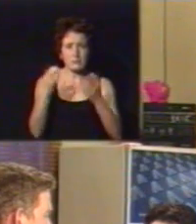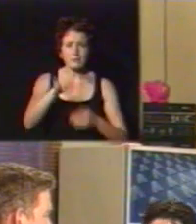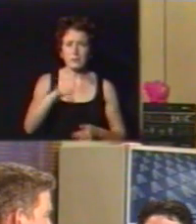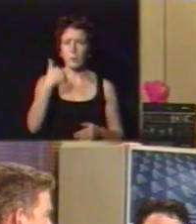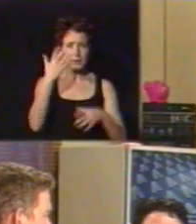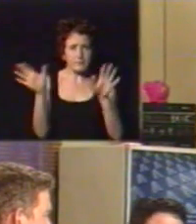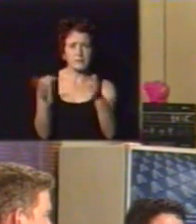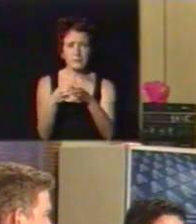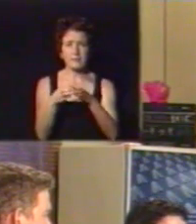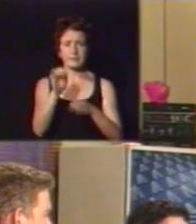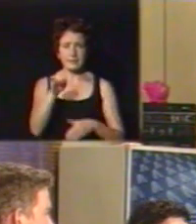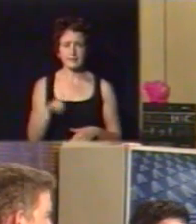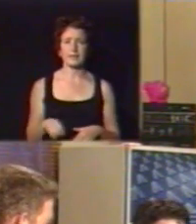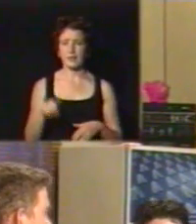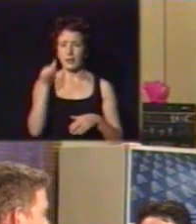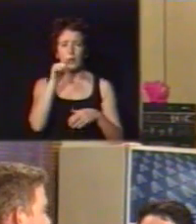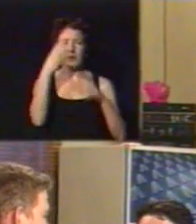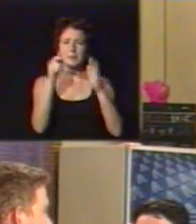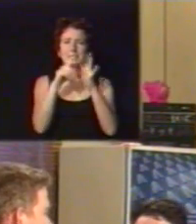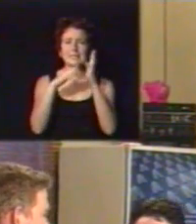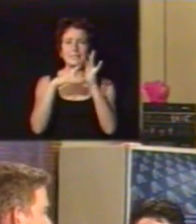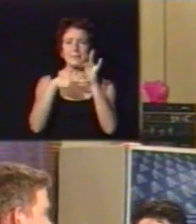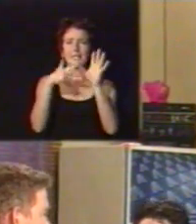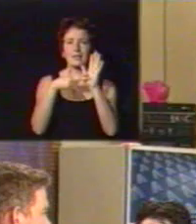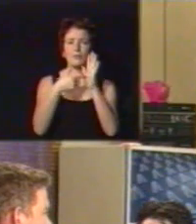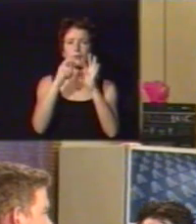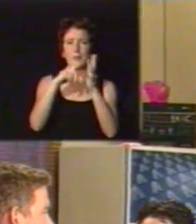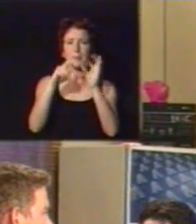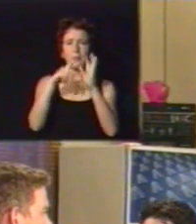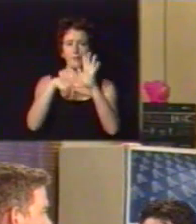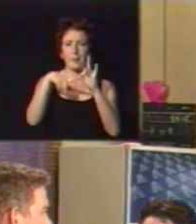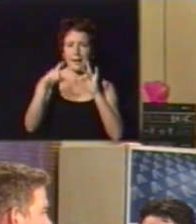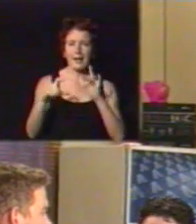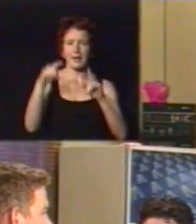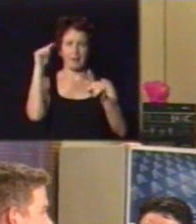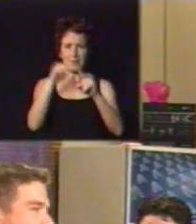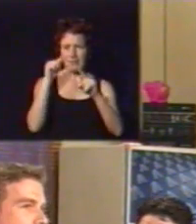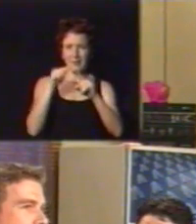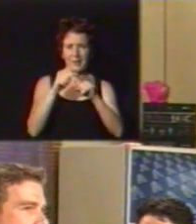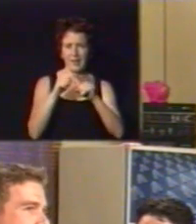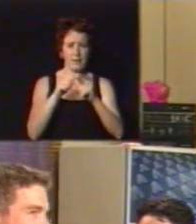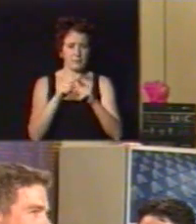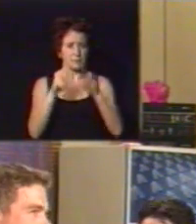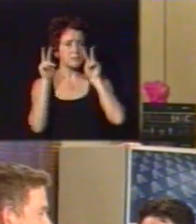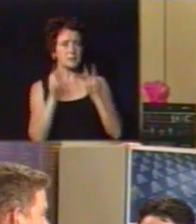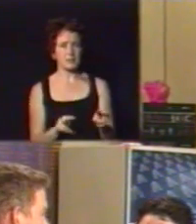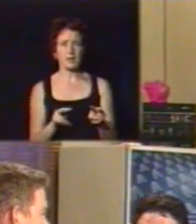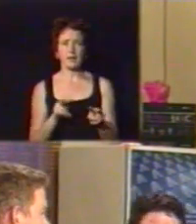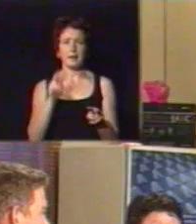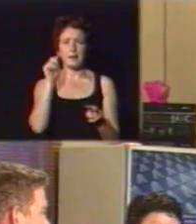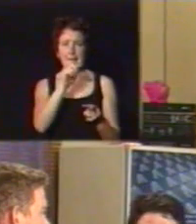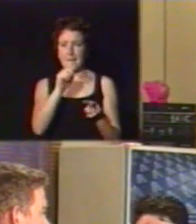people called Guavadochis, and they have a condition called 5-alpha reductase, and they naturally virilize at puberty,